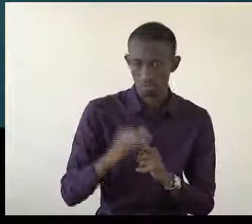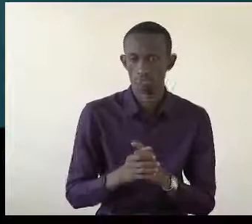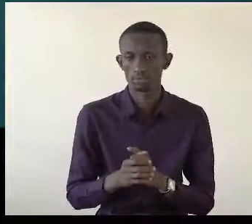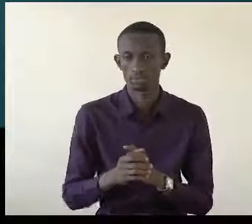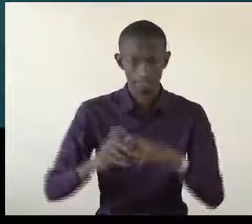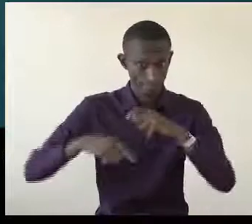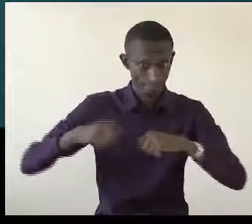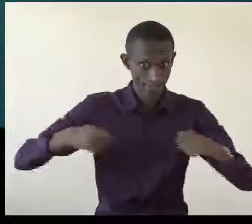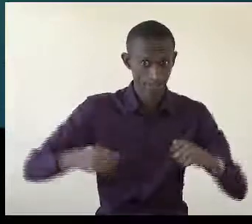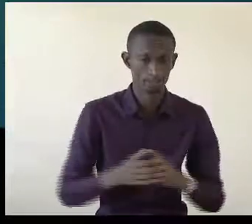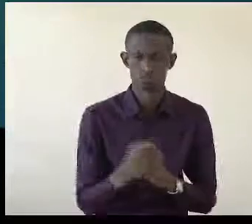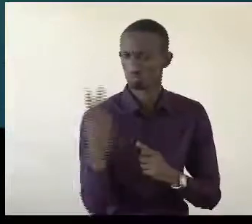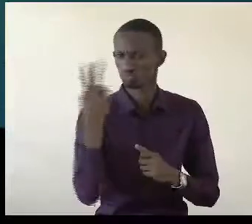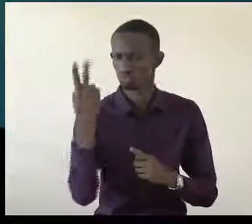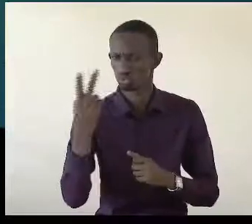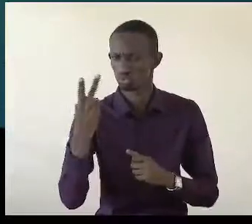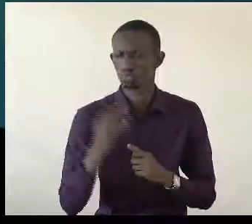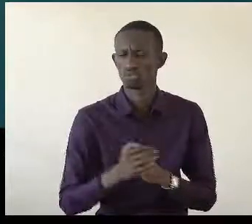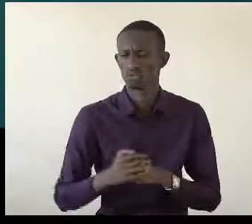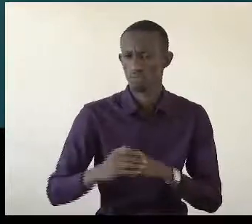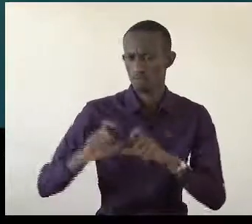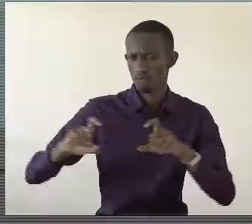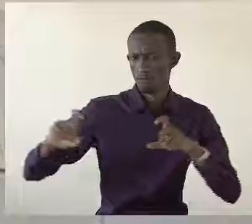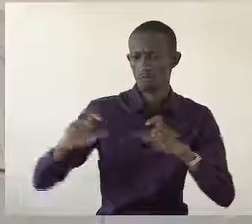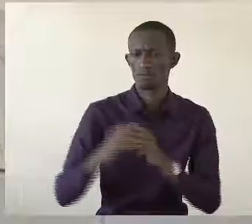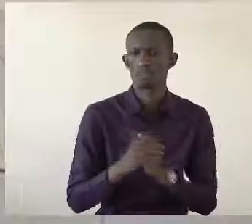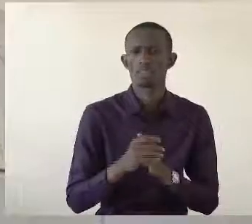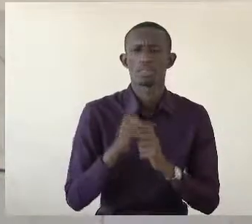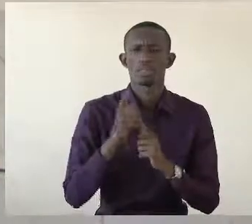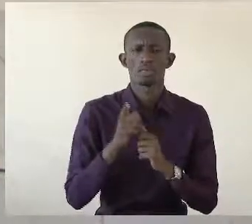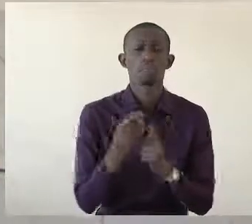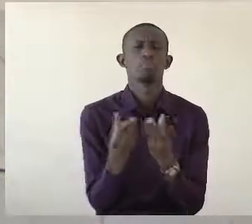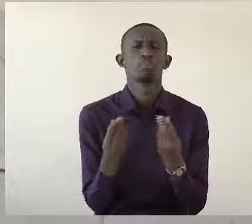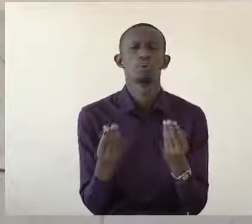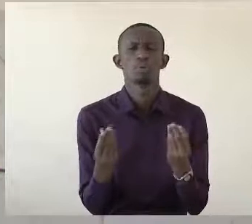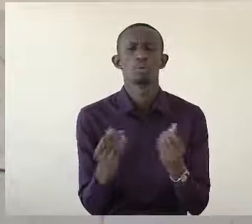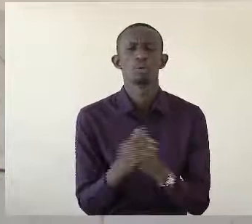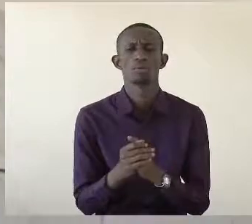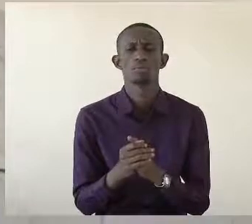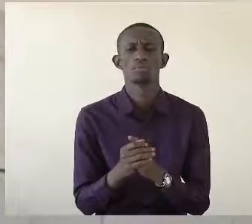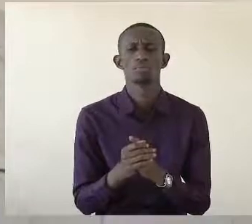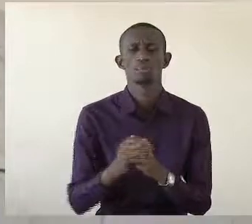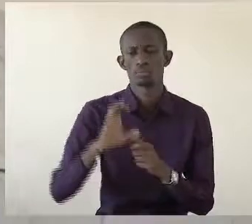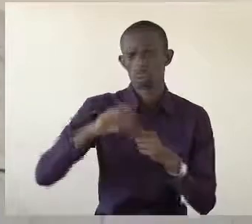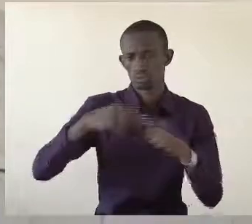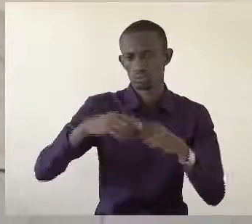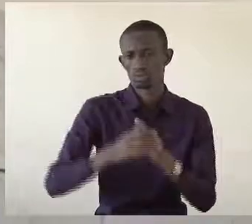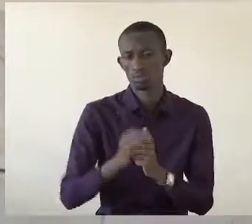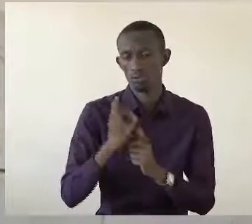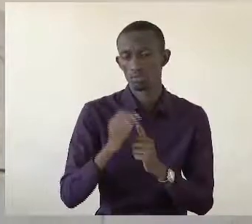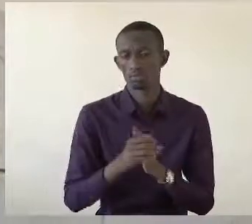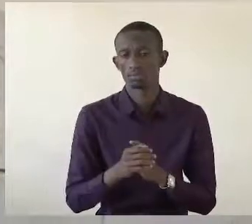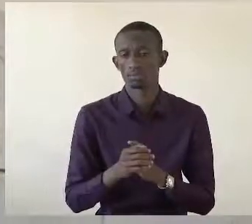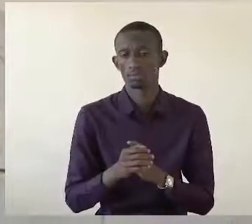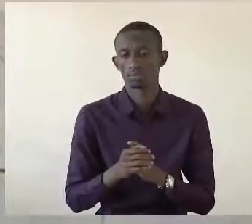2,4-dinitrophenohydrazine, that is a simple completion of an equation. We remember